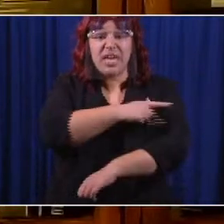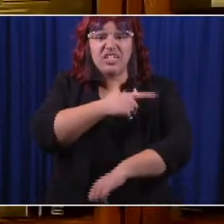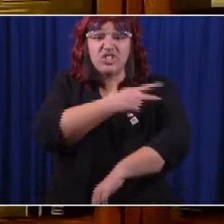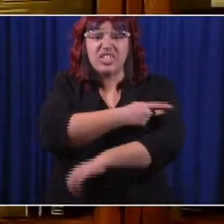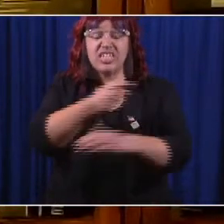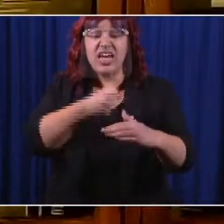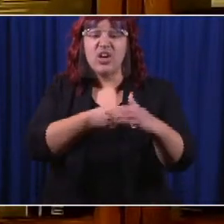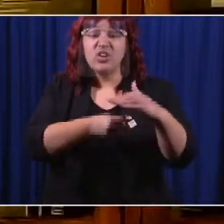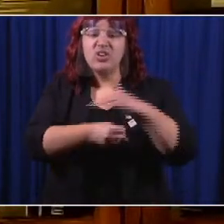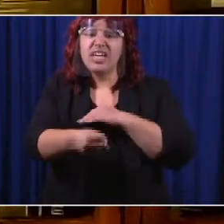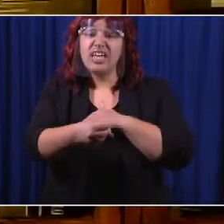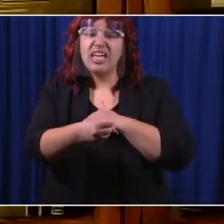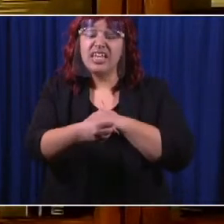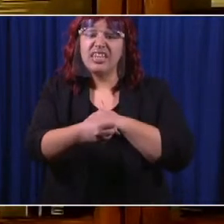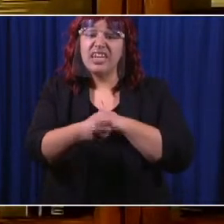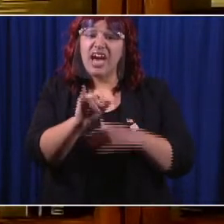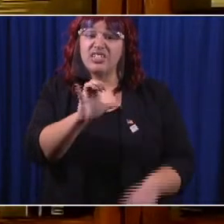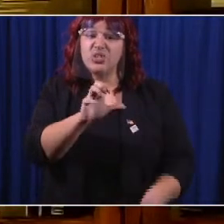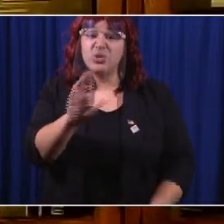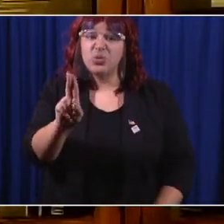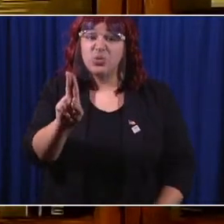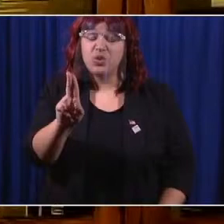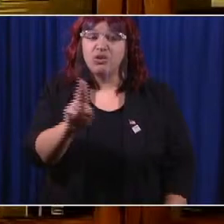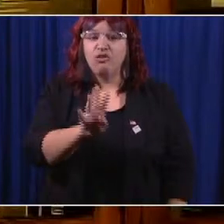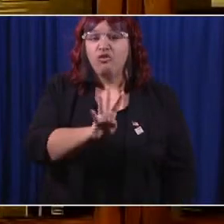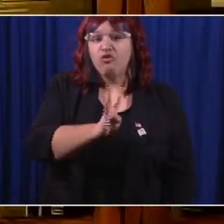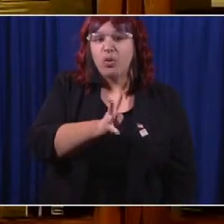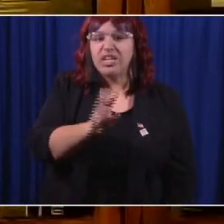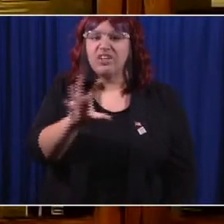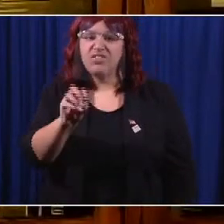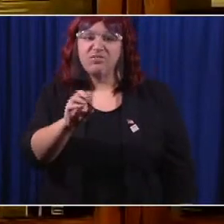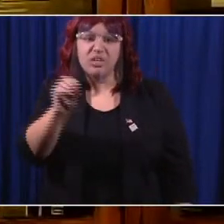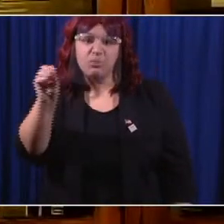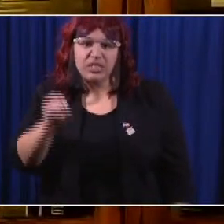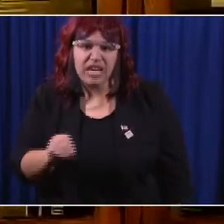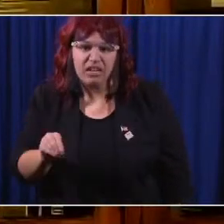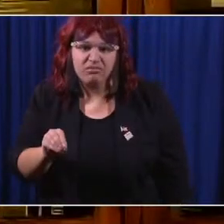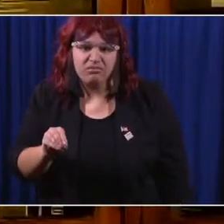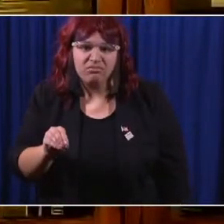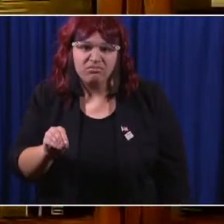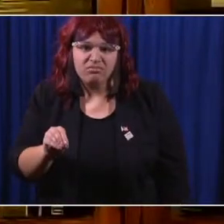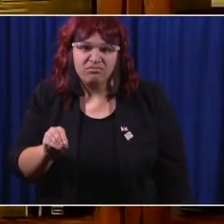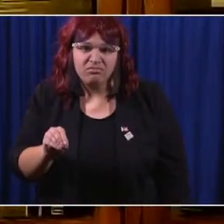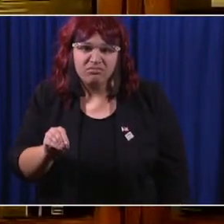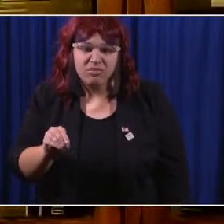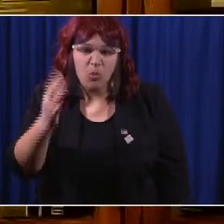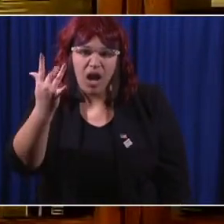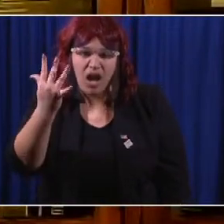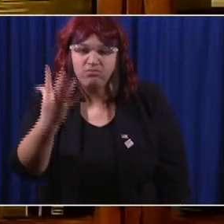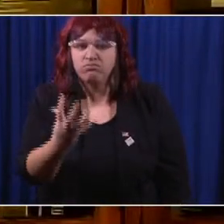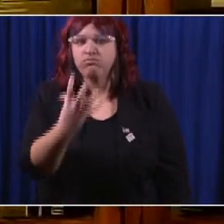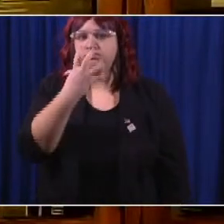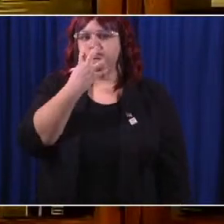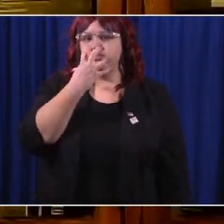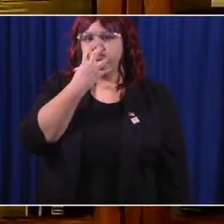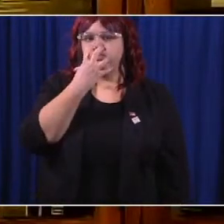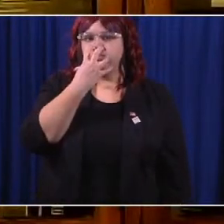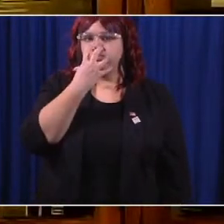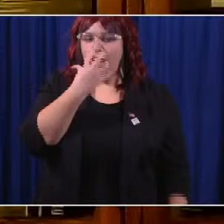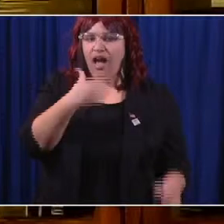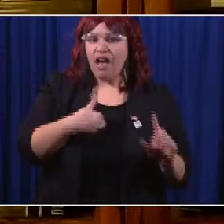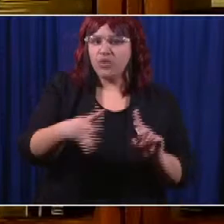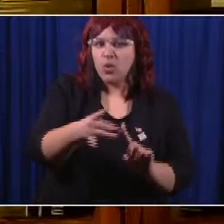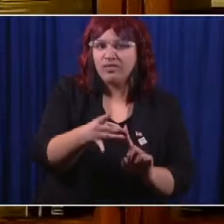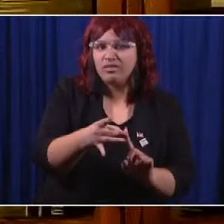ICU or on the ventilator are there because they have COVID. It's a significant issue that we're concerned about with ICU